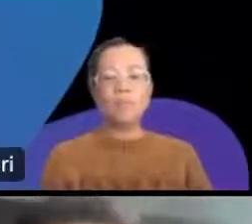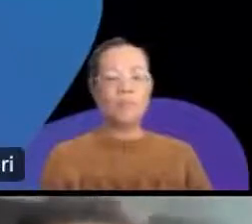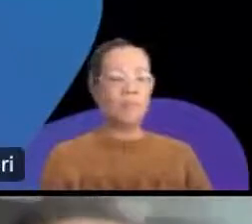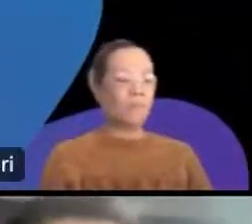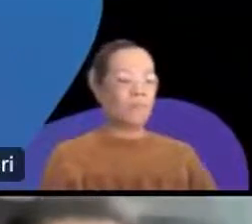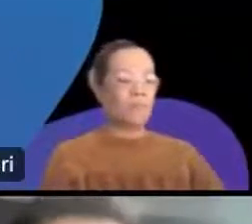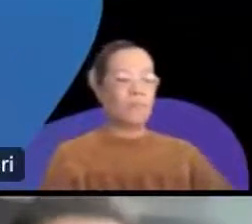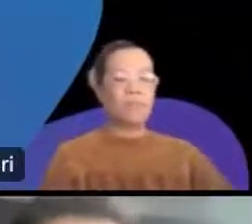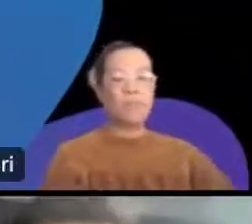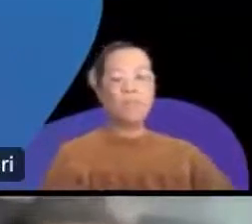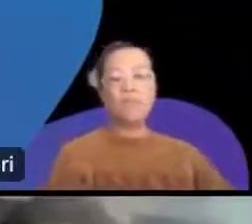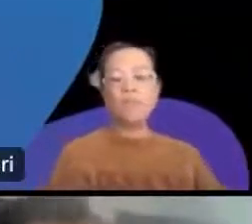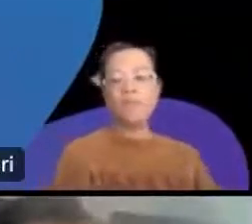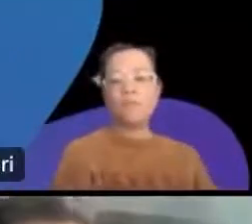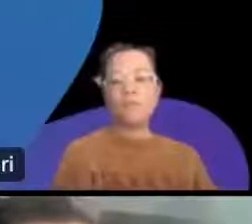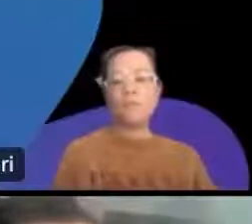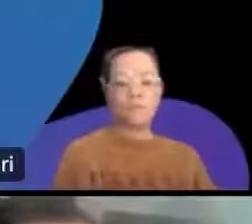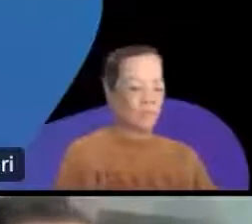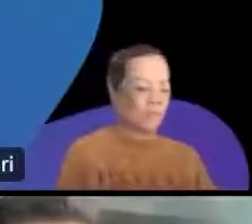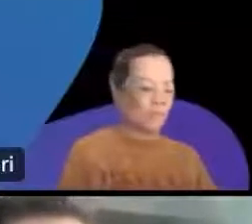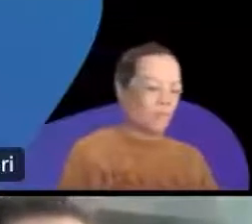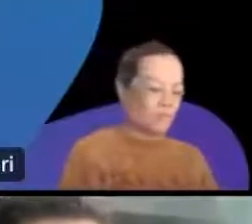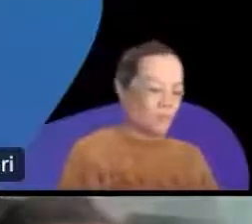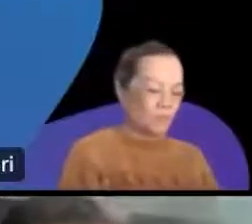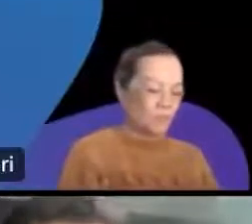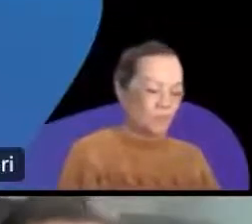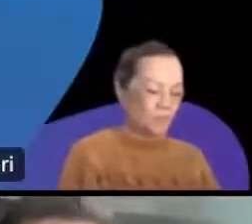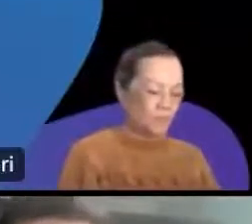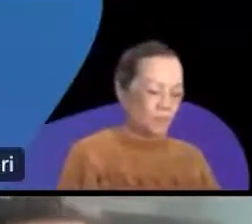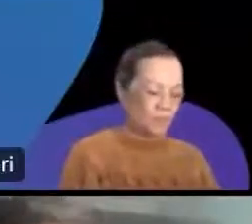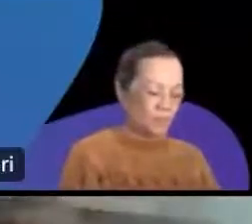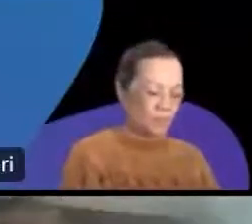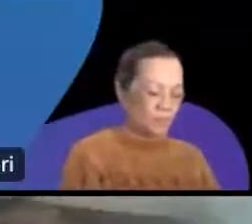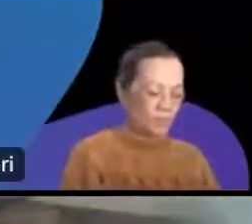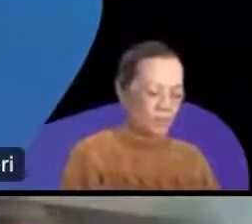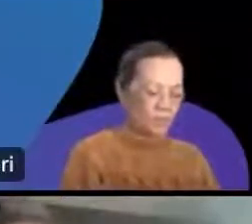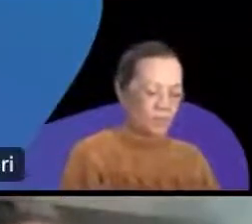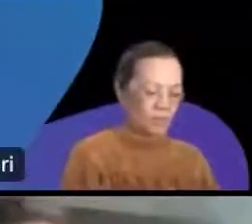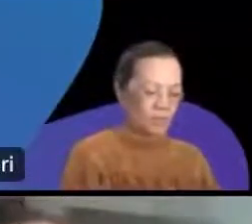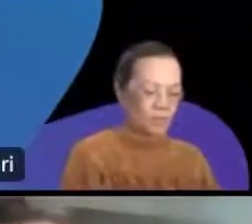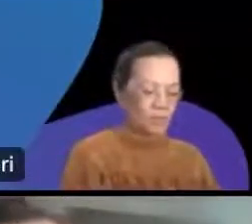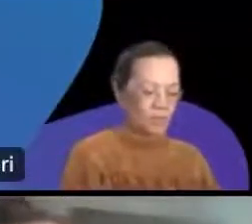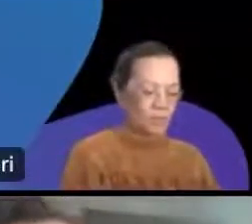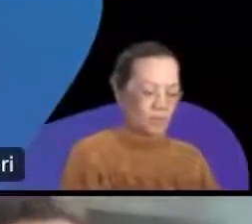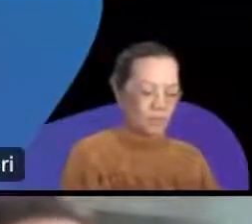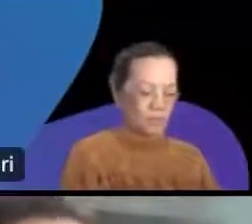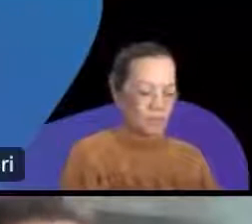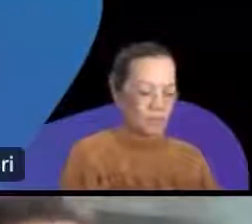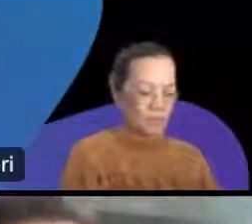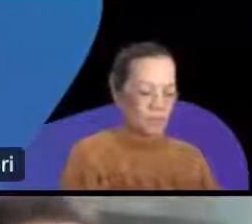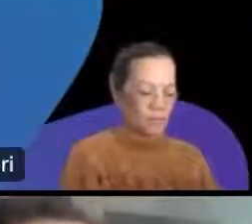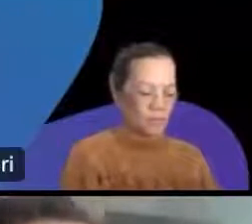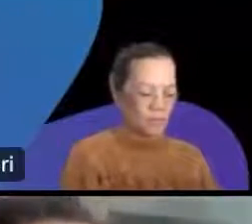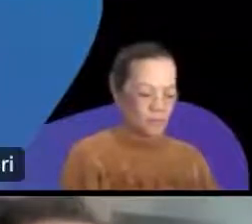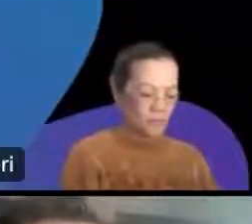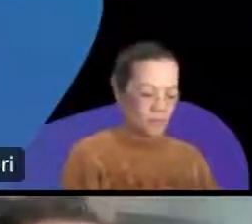I'm hearing overall that they're likely to be lengthened and not shortened. So I heard expanding more information on med errors,